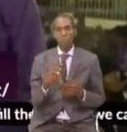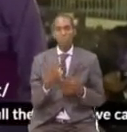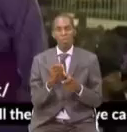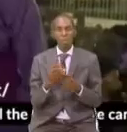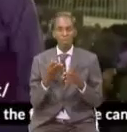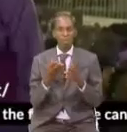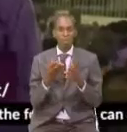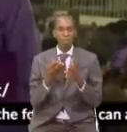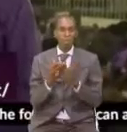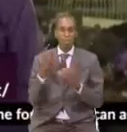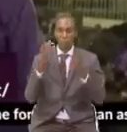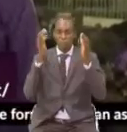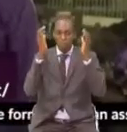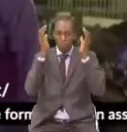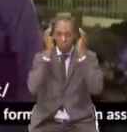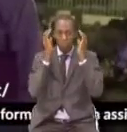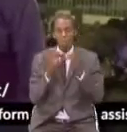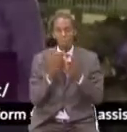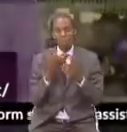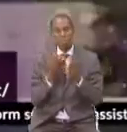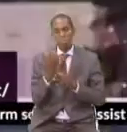Follow the WhatsApp link.